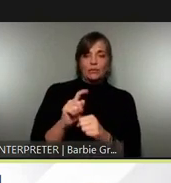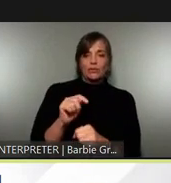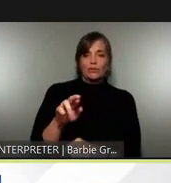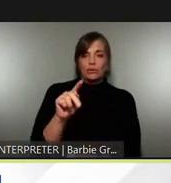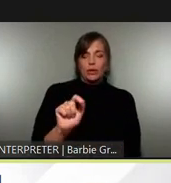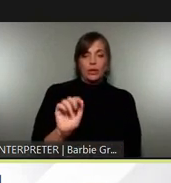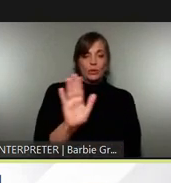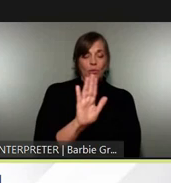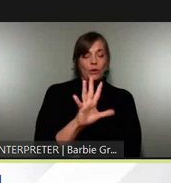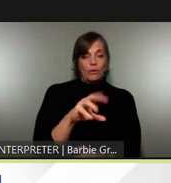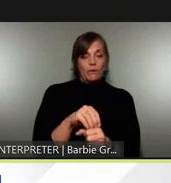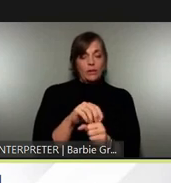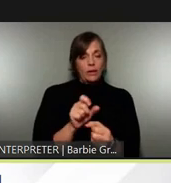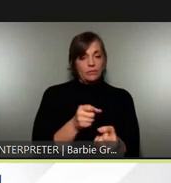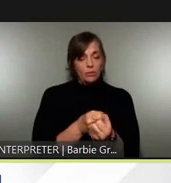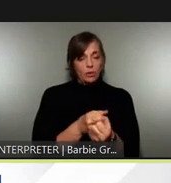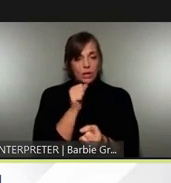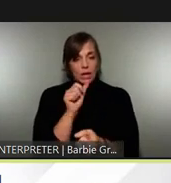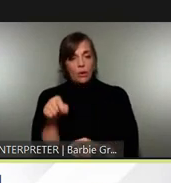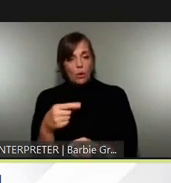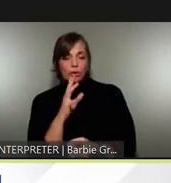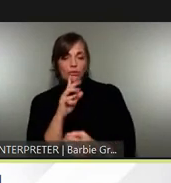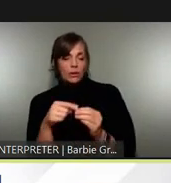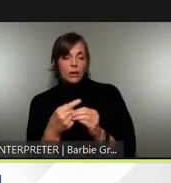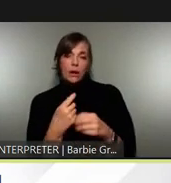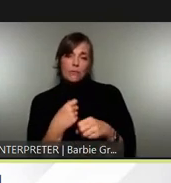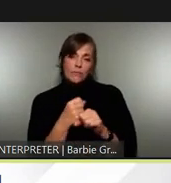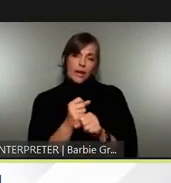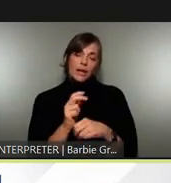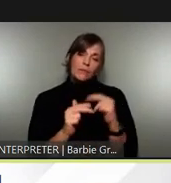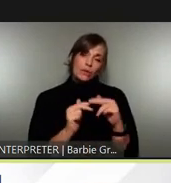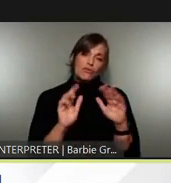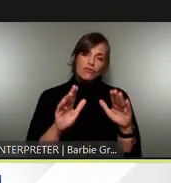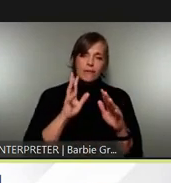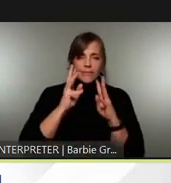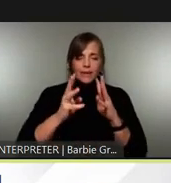your involvement and support, we'll not just be talking about making and building great,